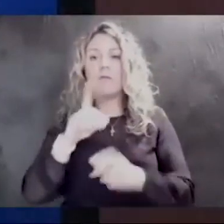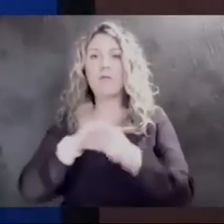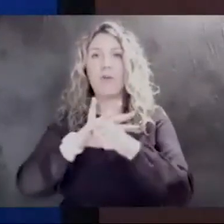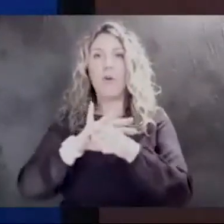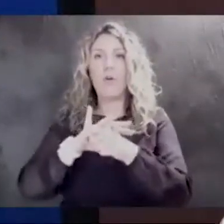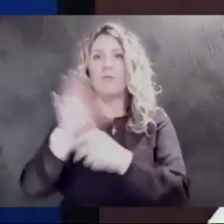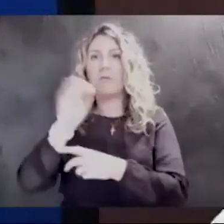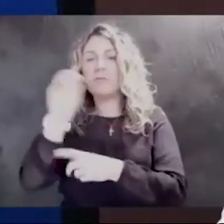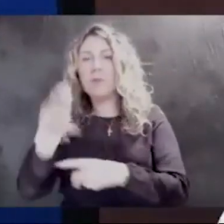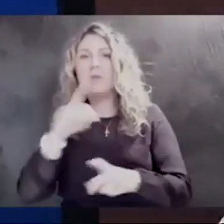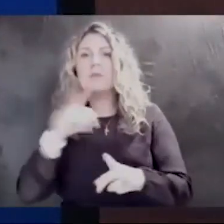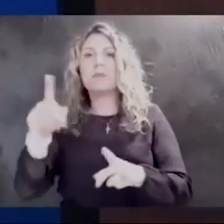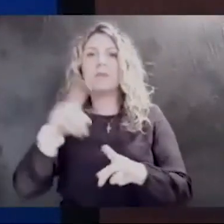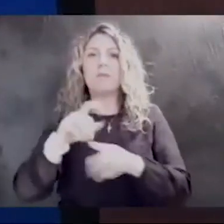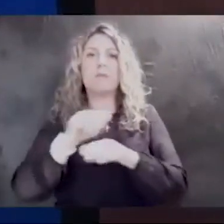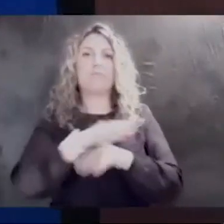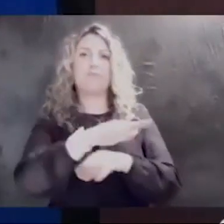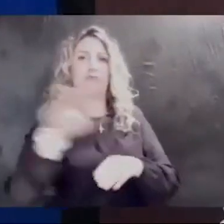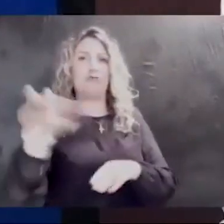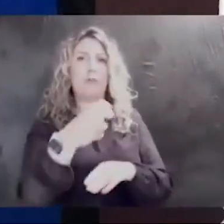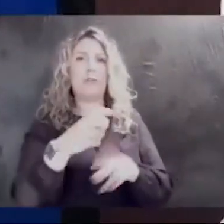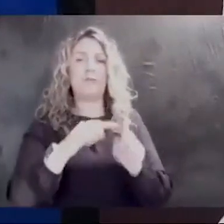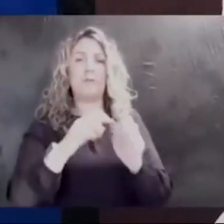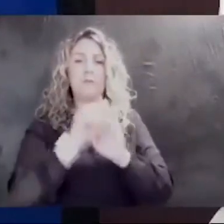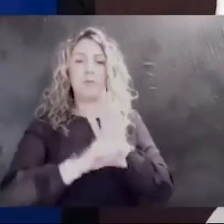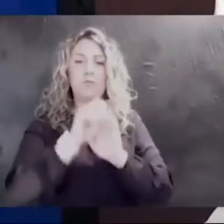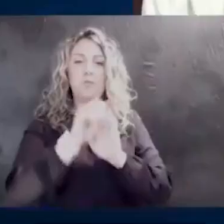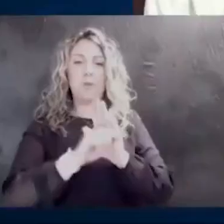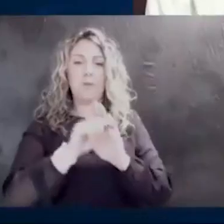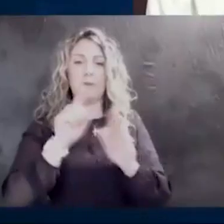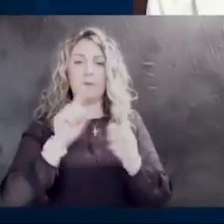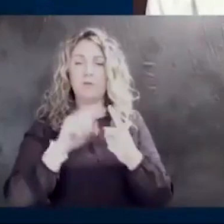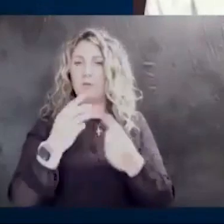transfers into Kansas City from Springfield with COVID-19. Sorry about that.